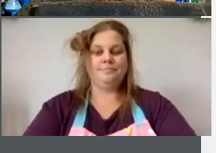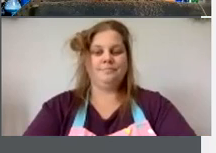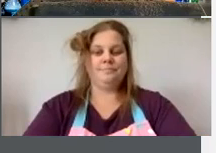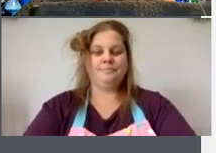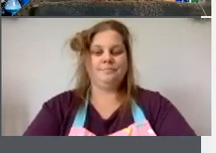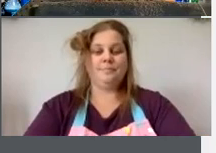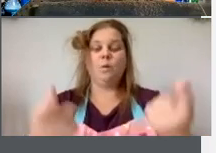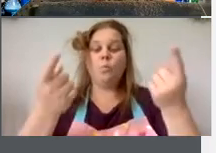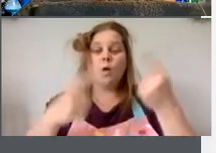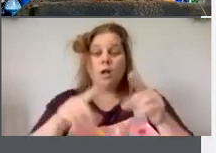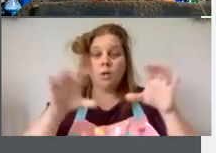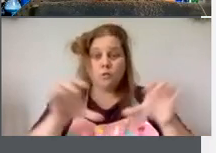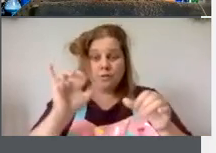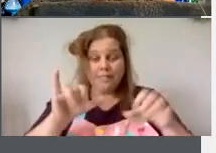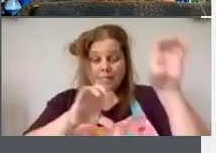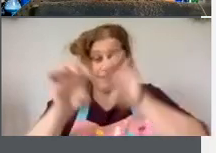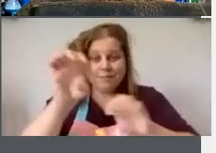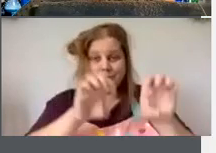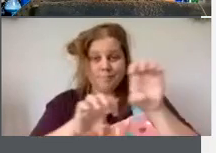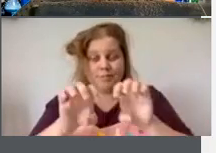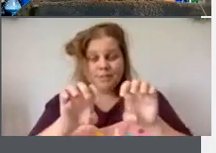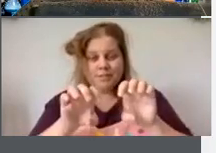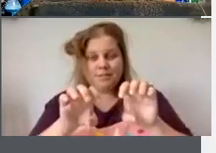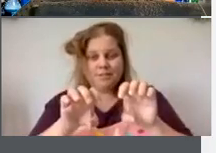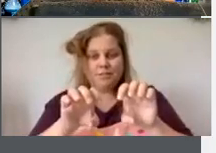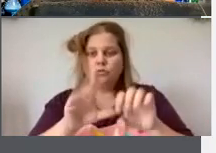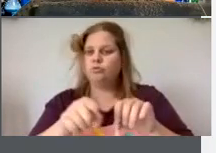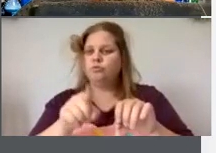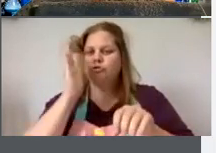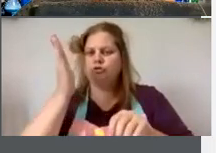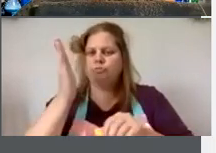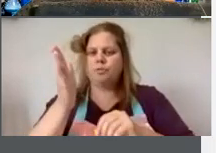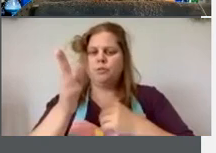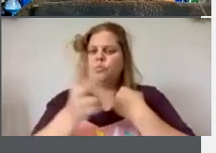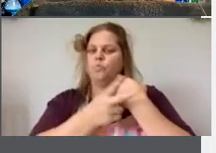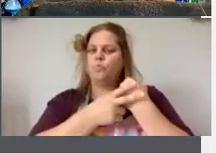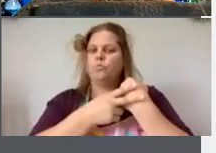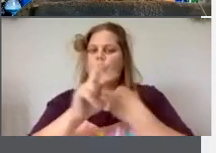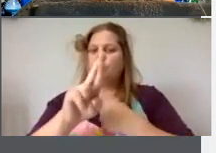While you are doing this experiment, you should be recording it.